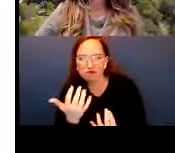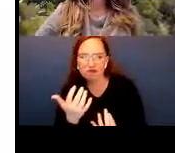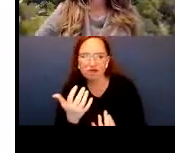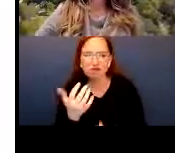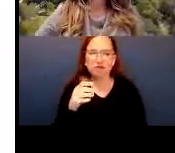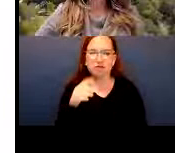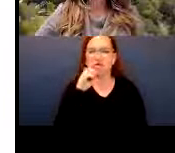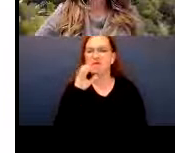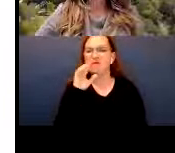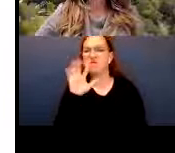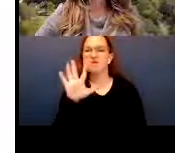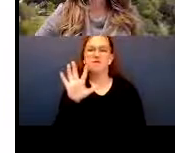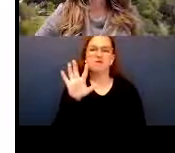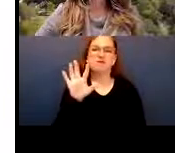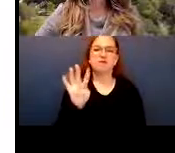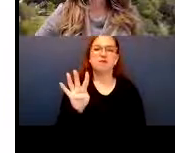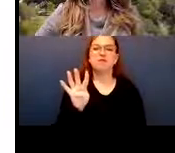5, 4,